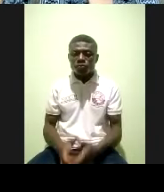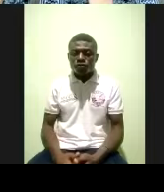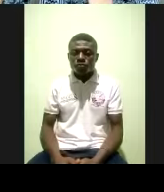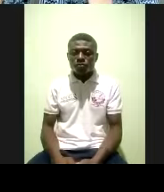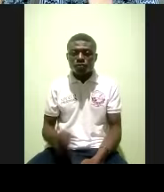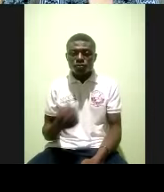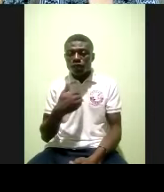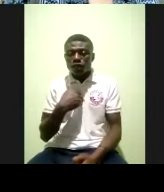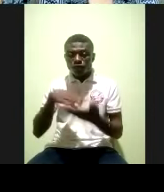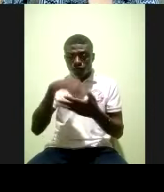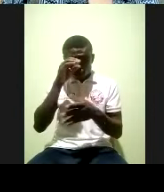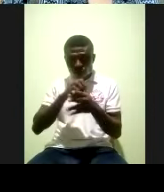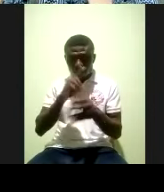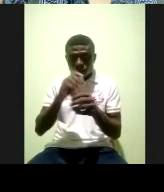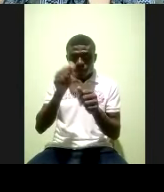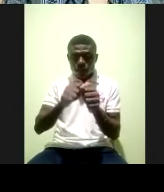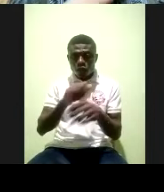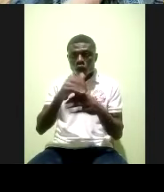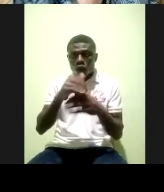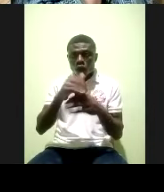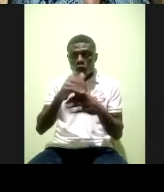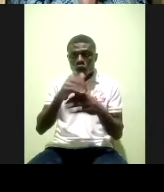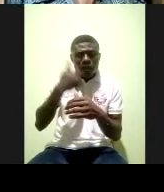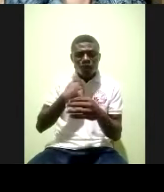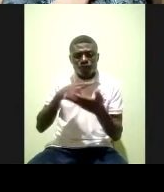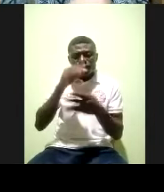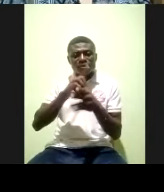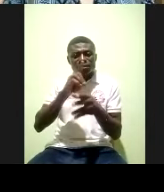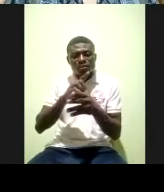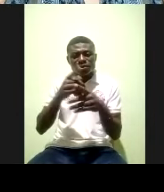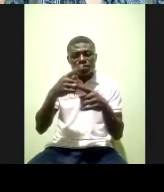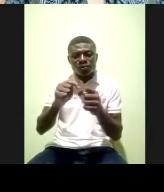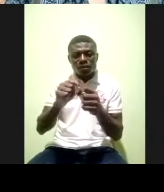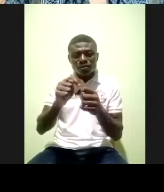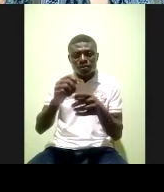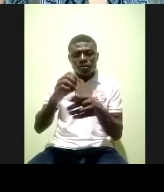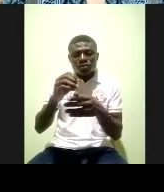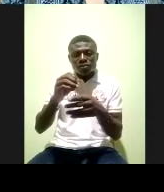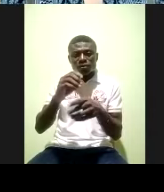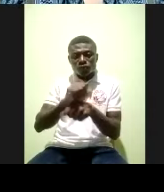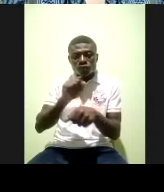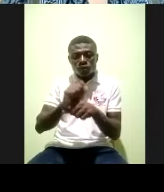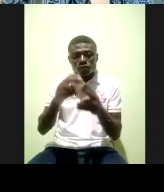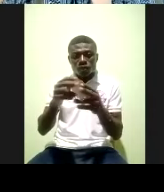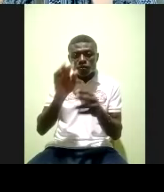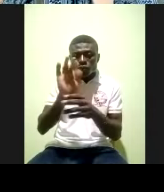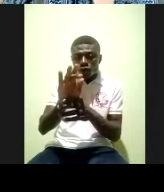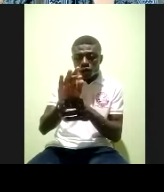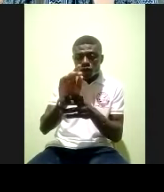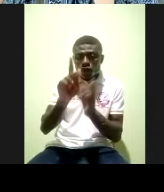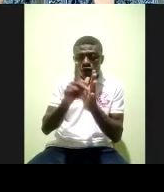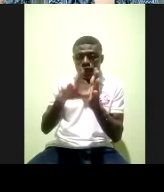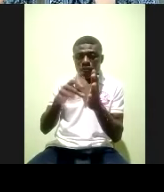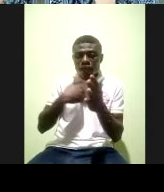disability. Ever wonder what it's like to have a learning disability? Try this exercise. Pause the video, then get a sheet of paper and a pen